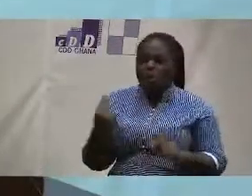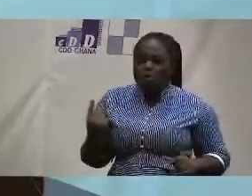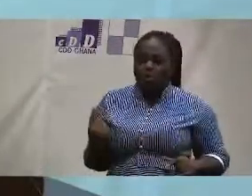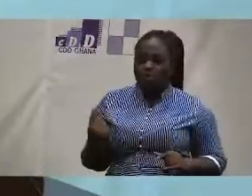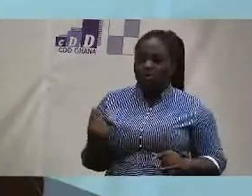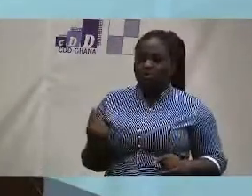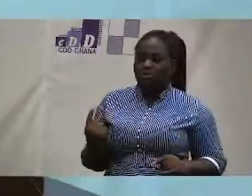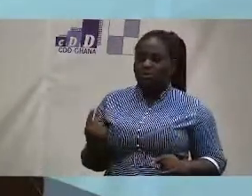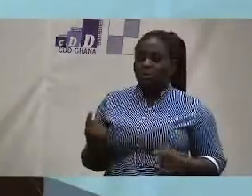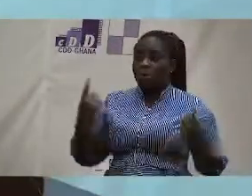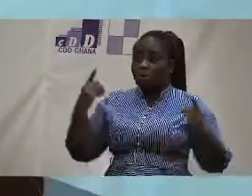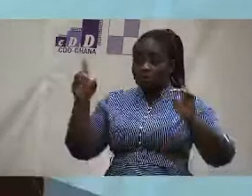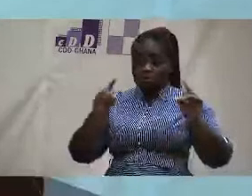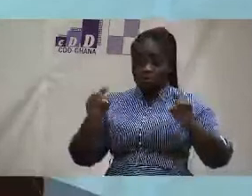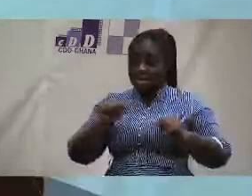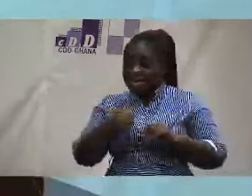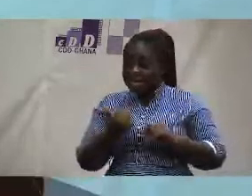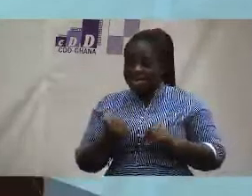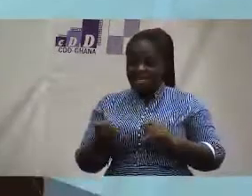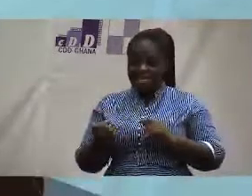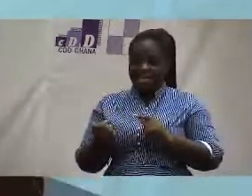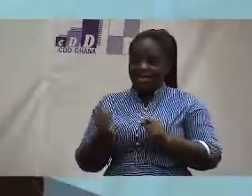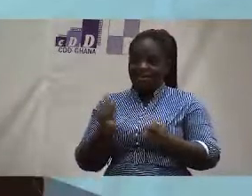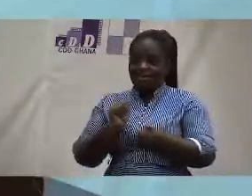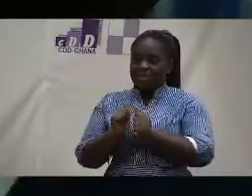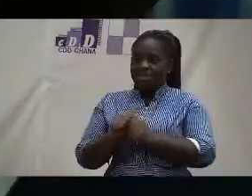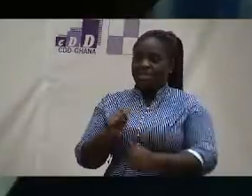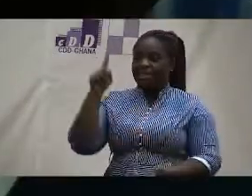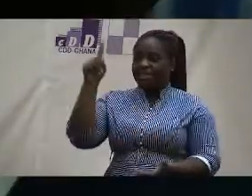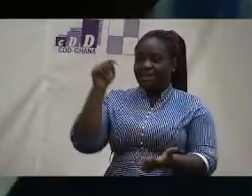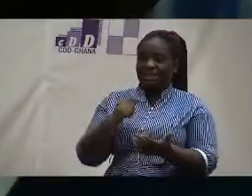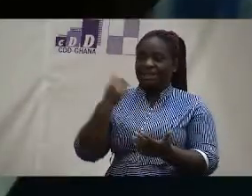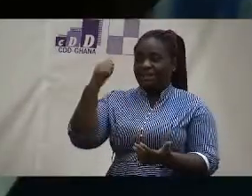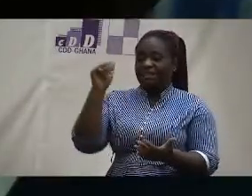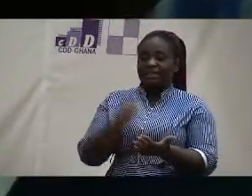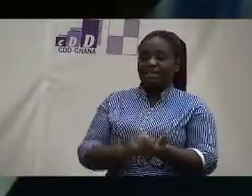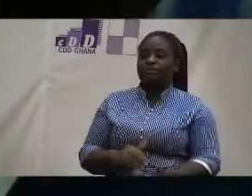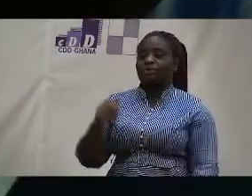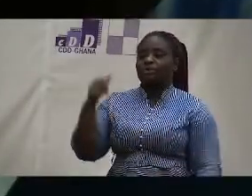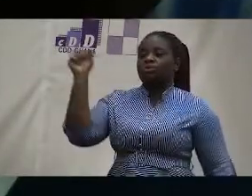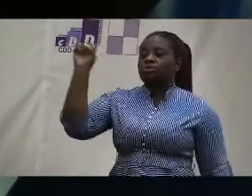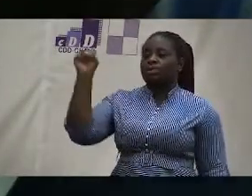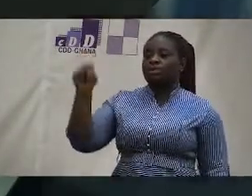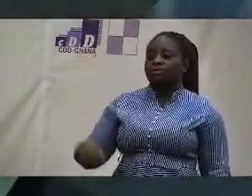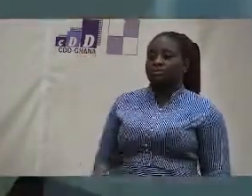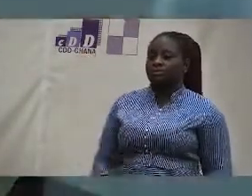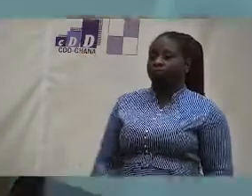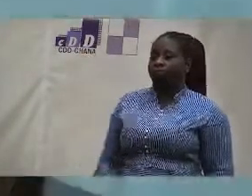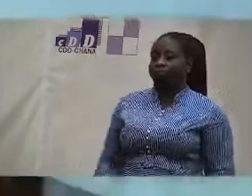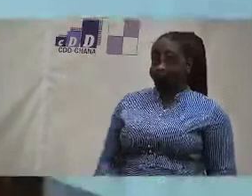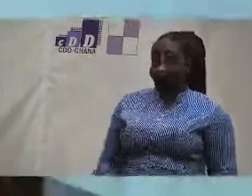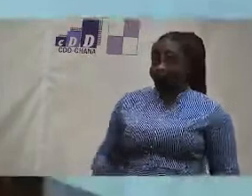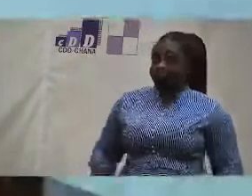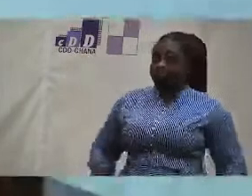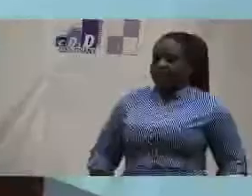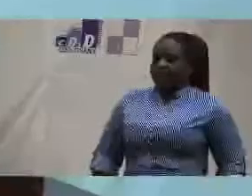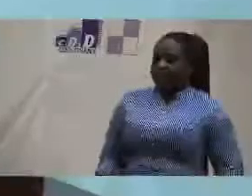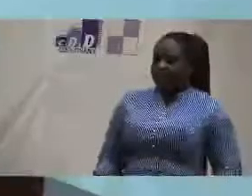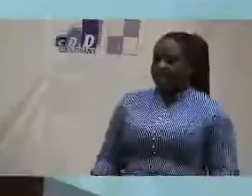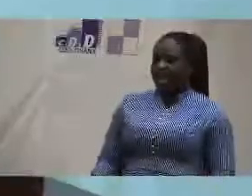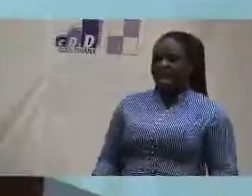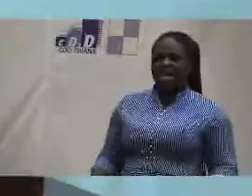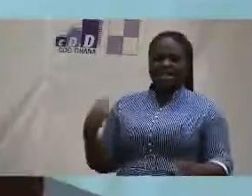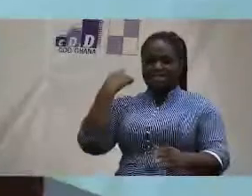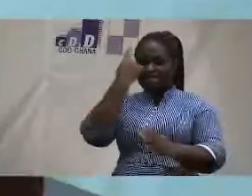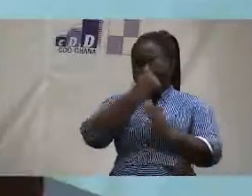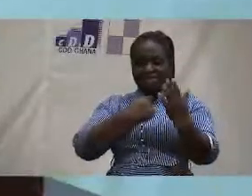basis once you do any transaction that is more than $10,000, like that. And in the face